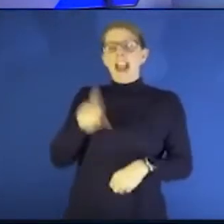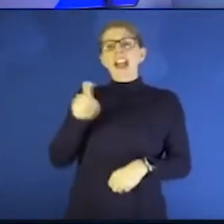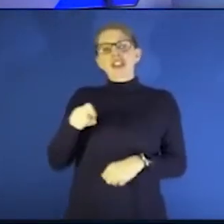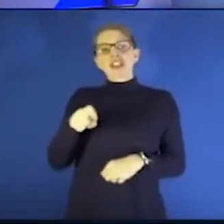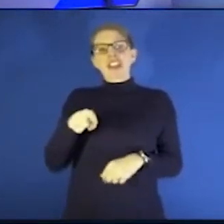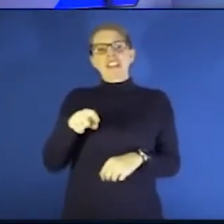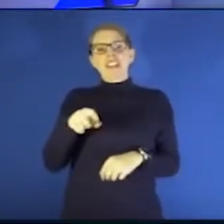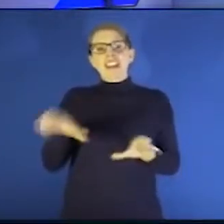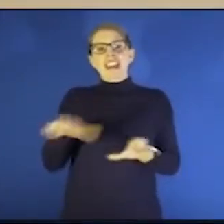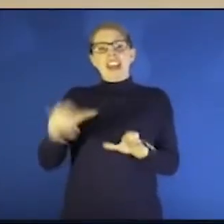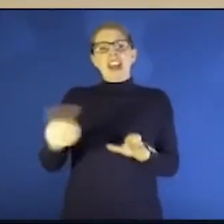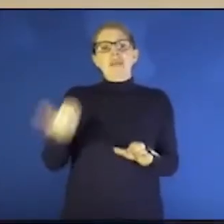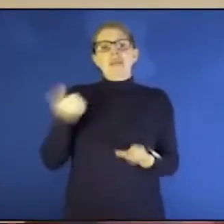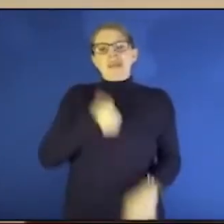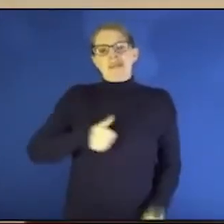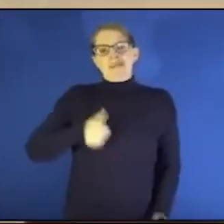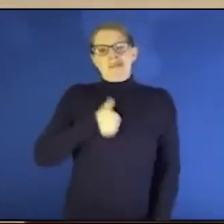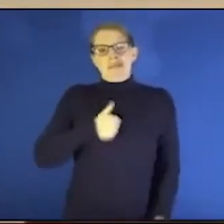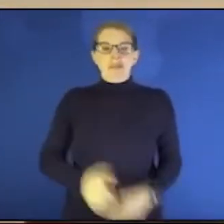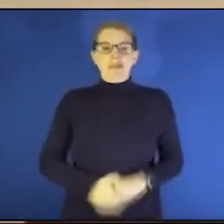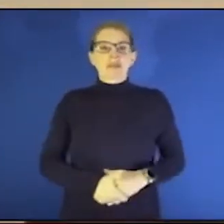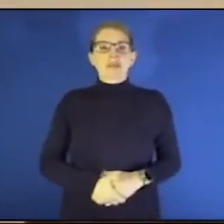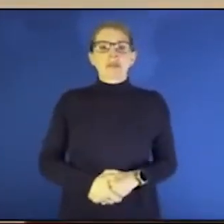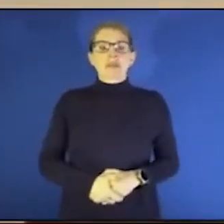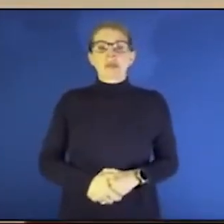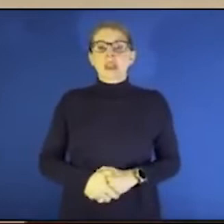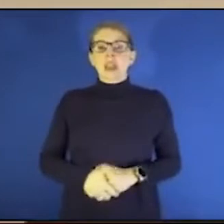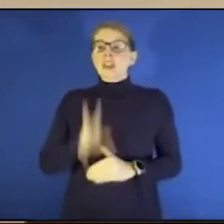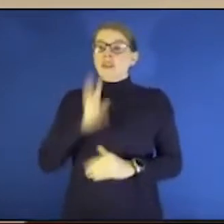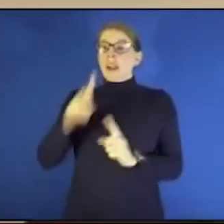apologies. Talking about suicide and the